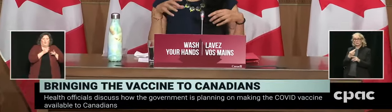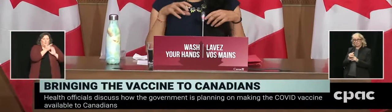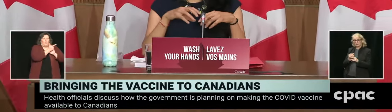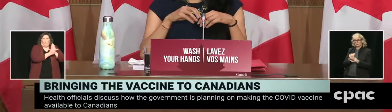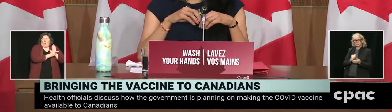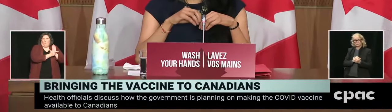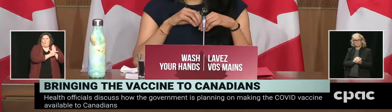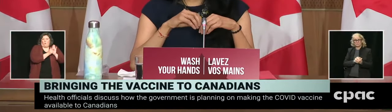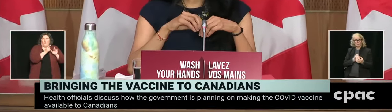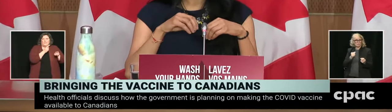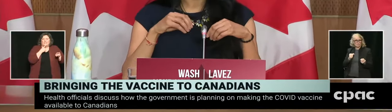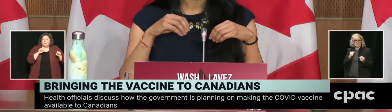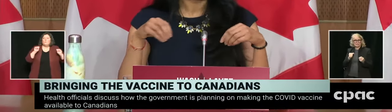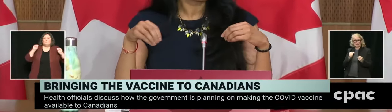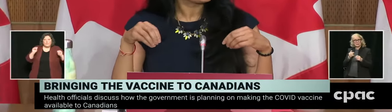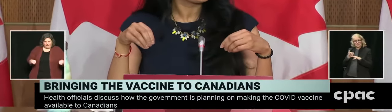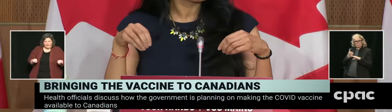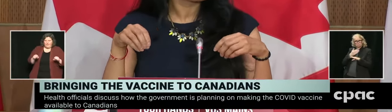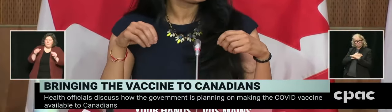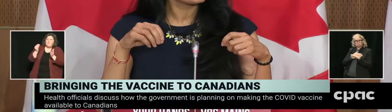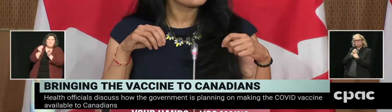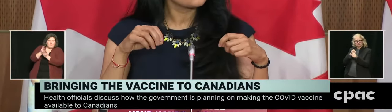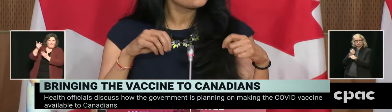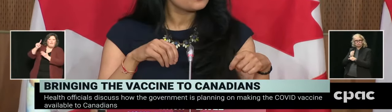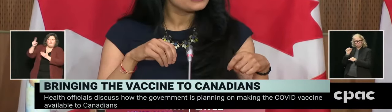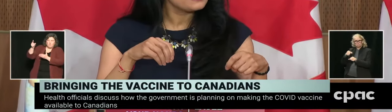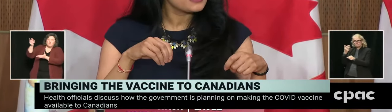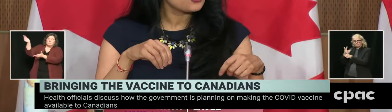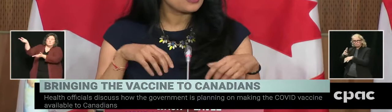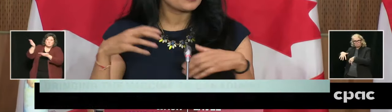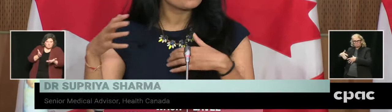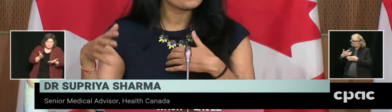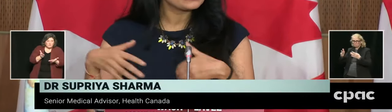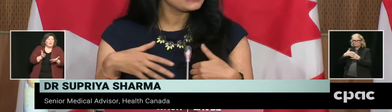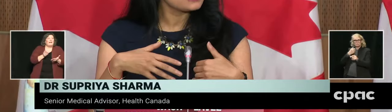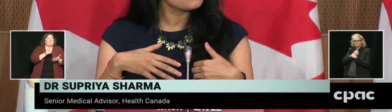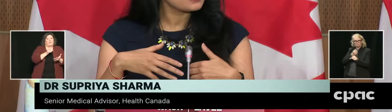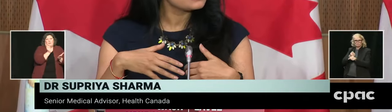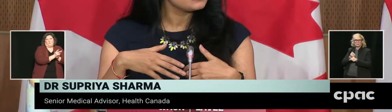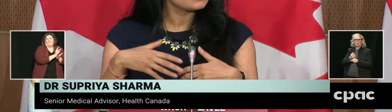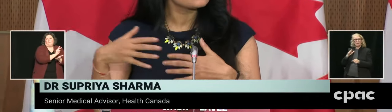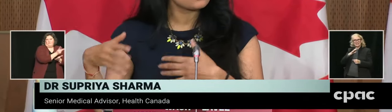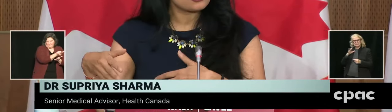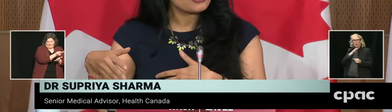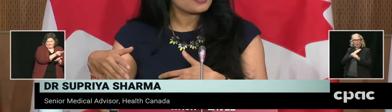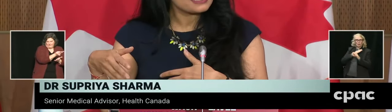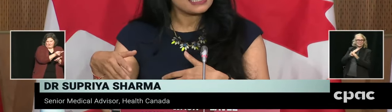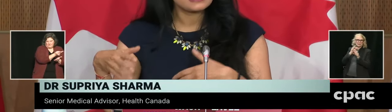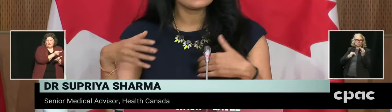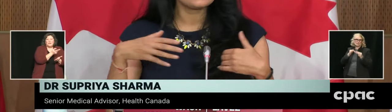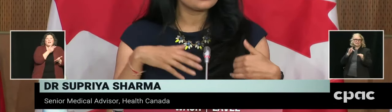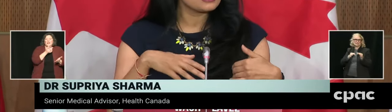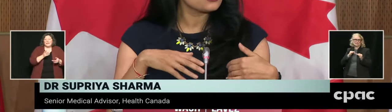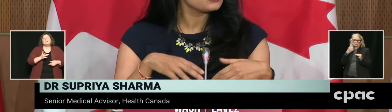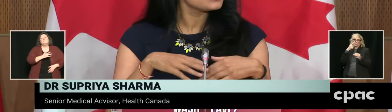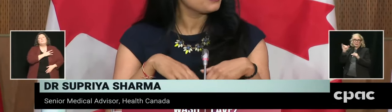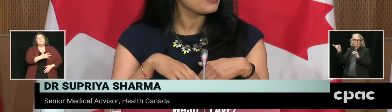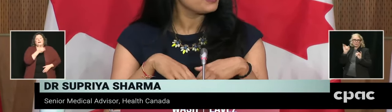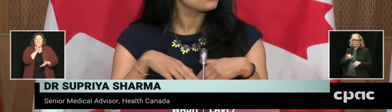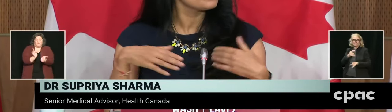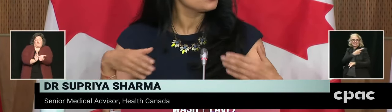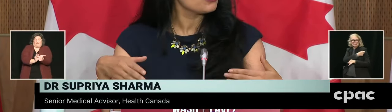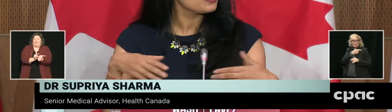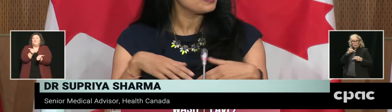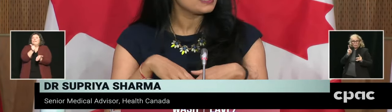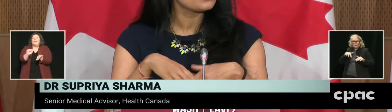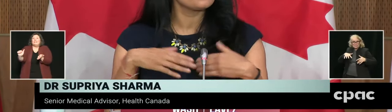So the legal barriers that are normally there about bringing in a vaccine that's not authorized yet into the country have